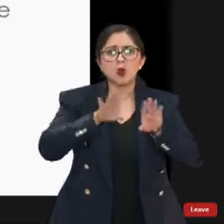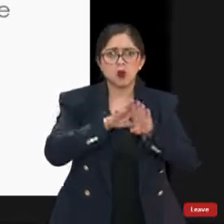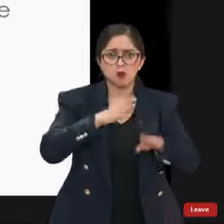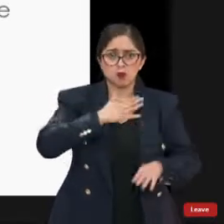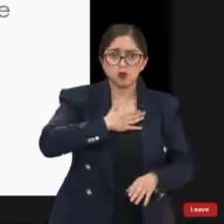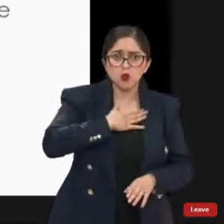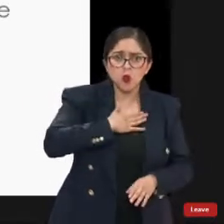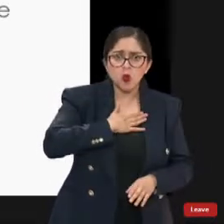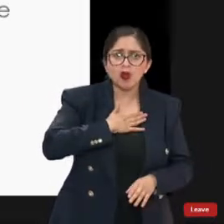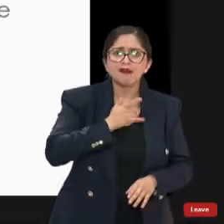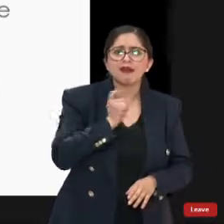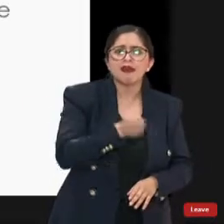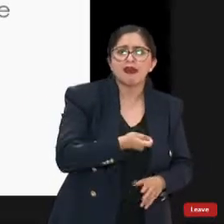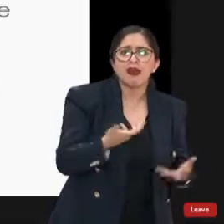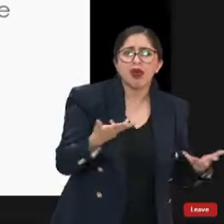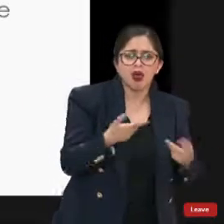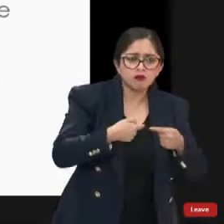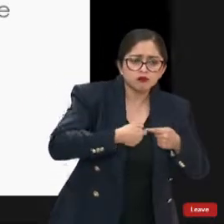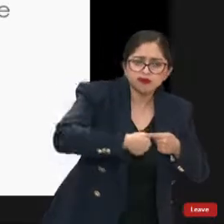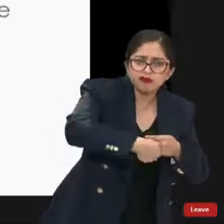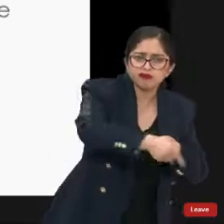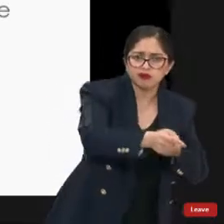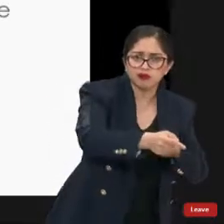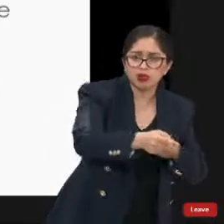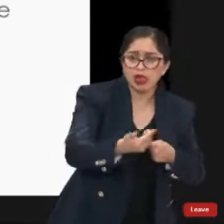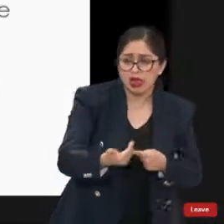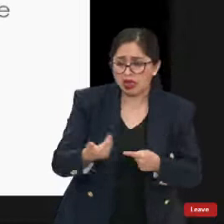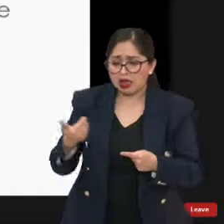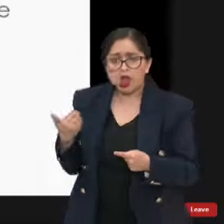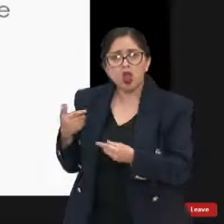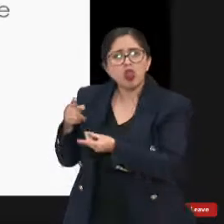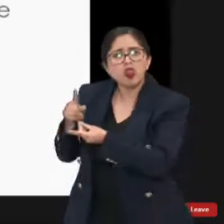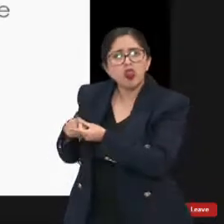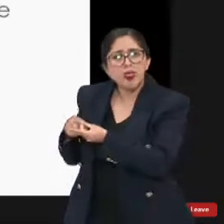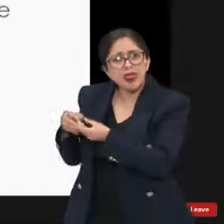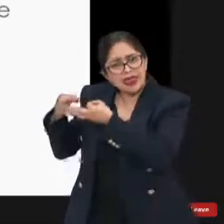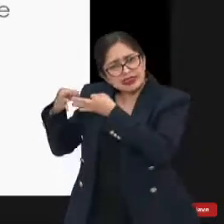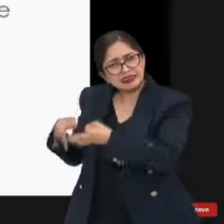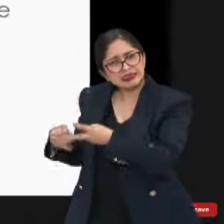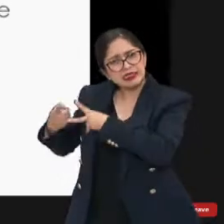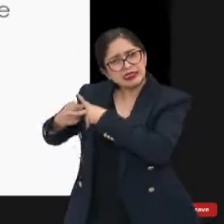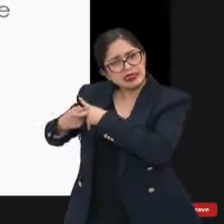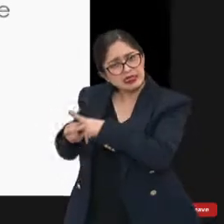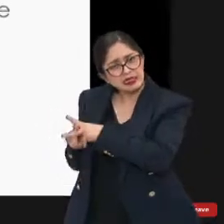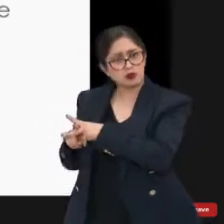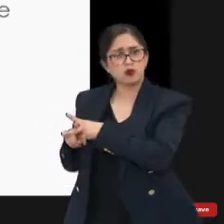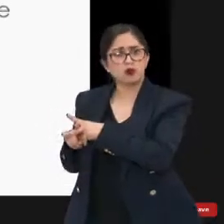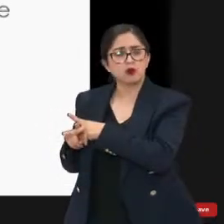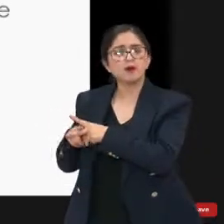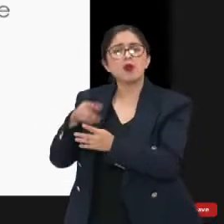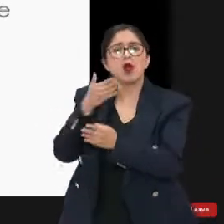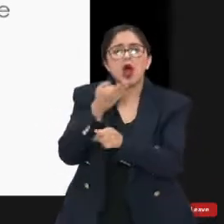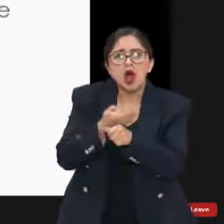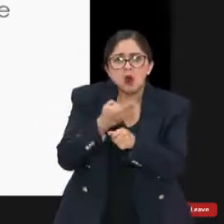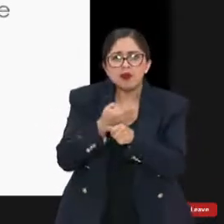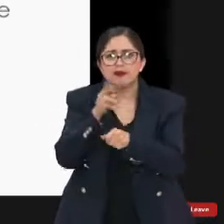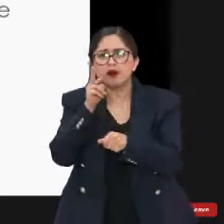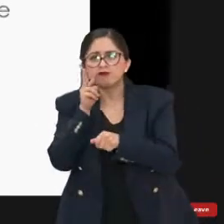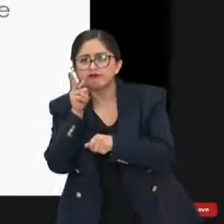these two different senses of the common origin and common destiny, and they are